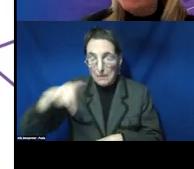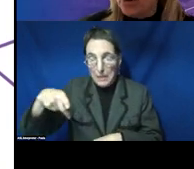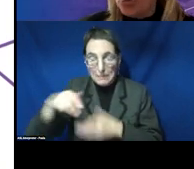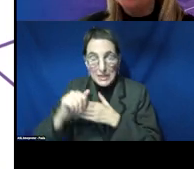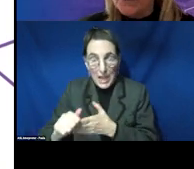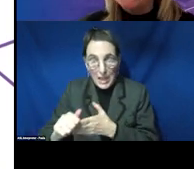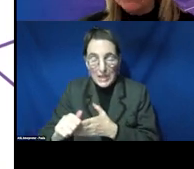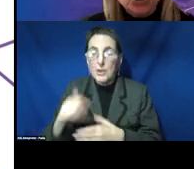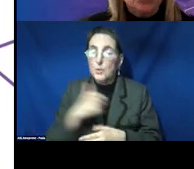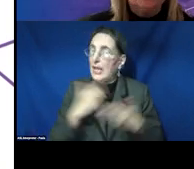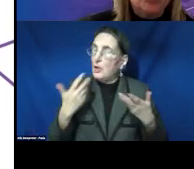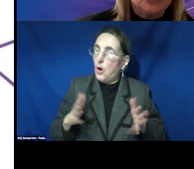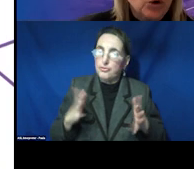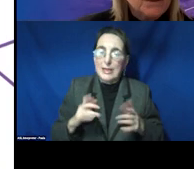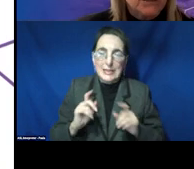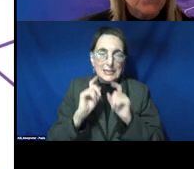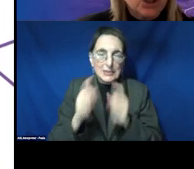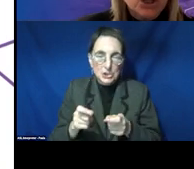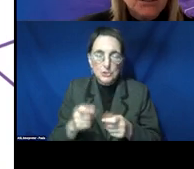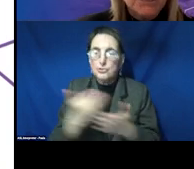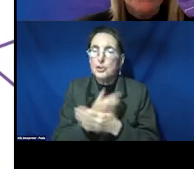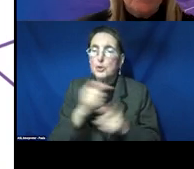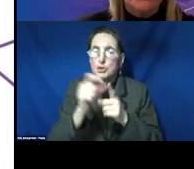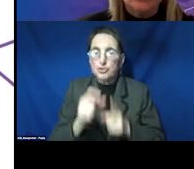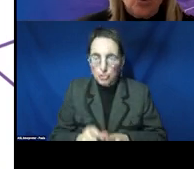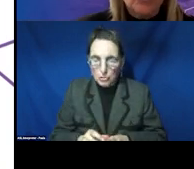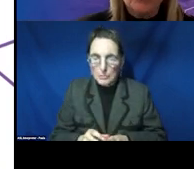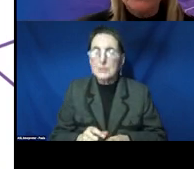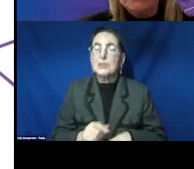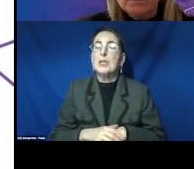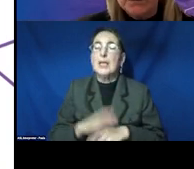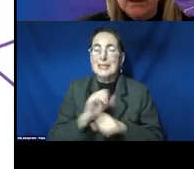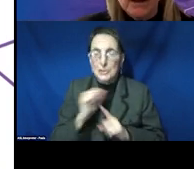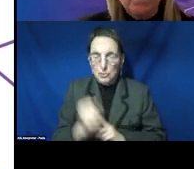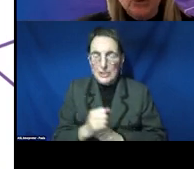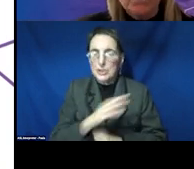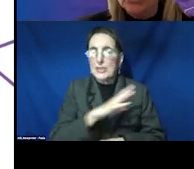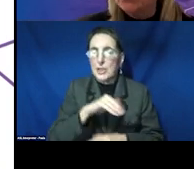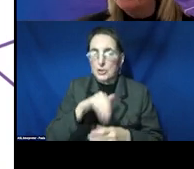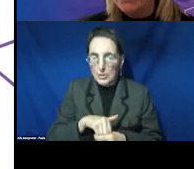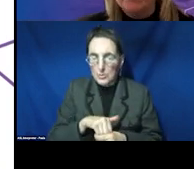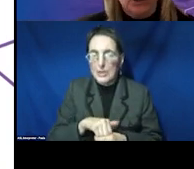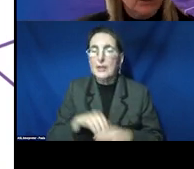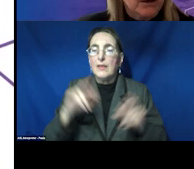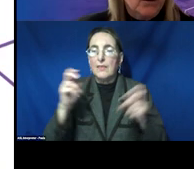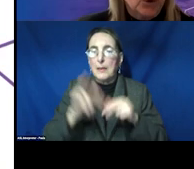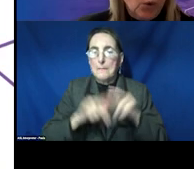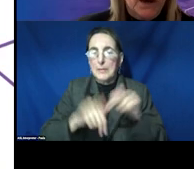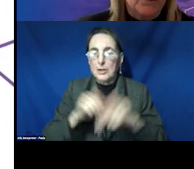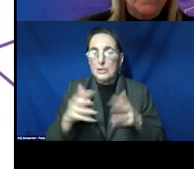we had already issued new terms and conditions that incorporated the Build America, Buy